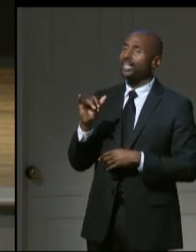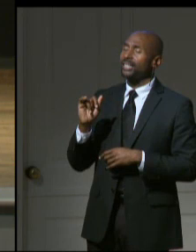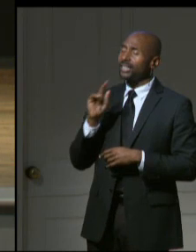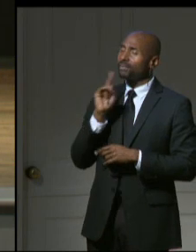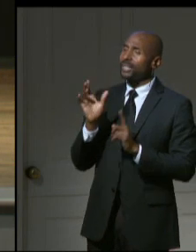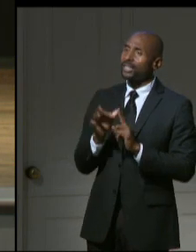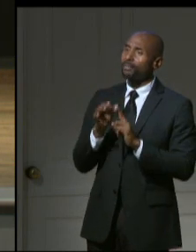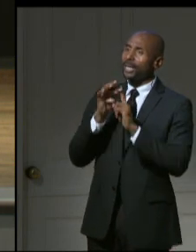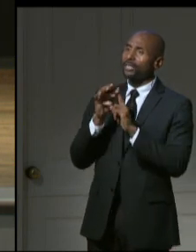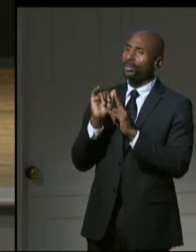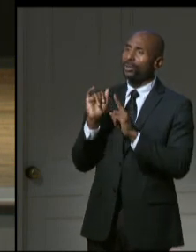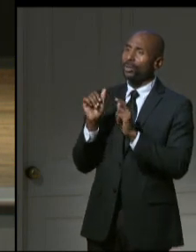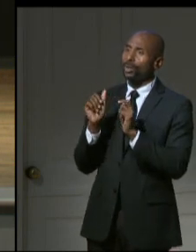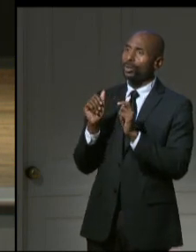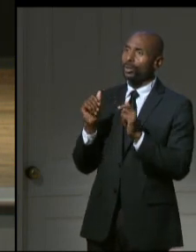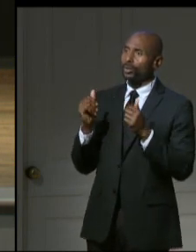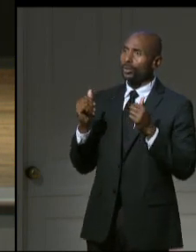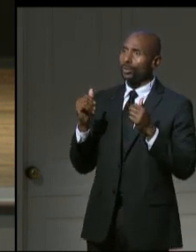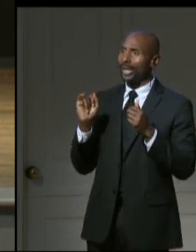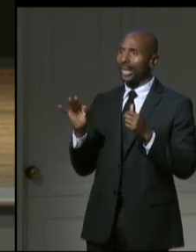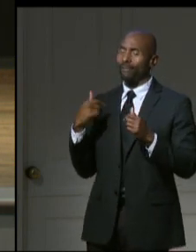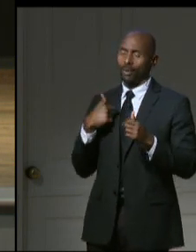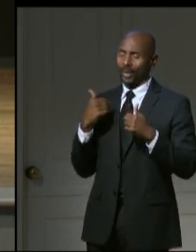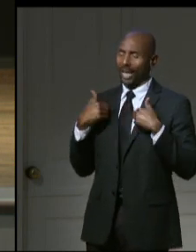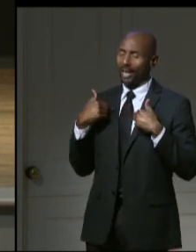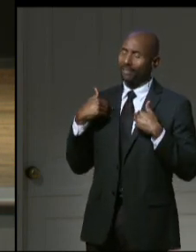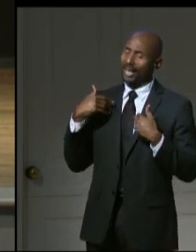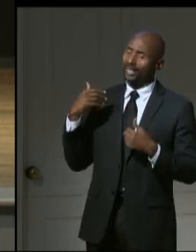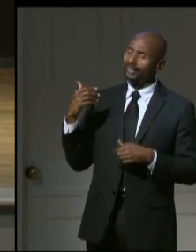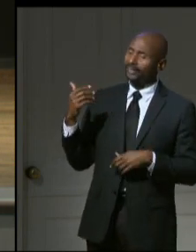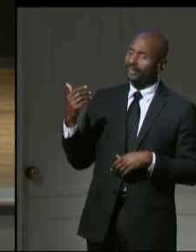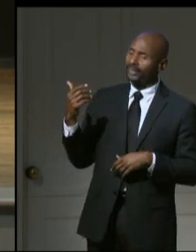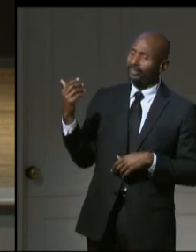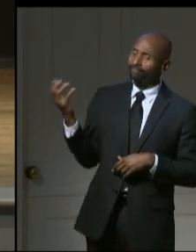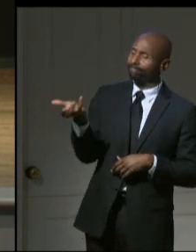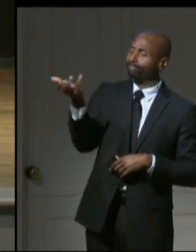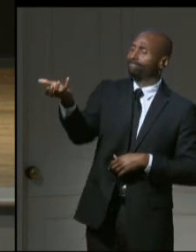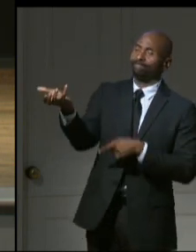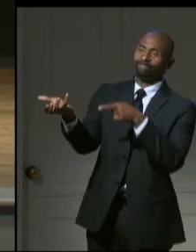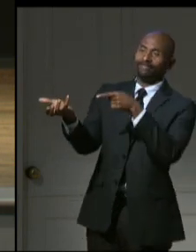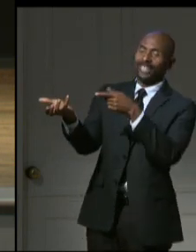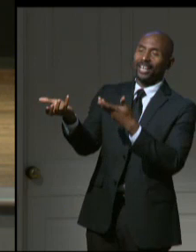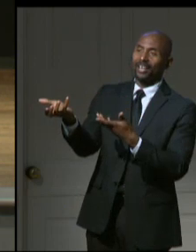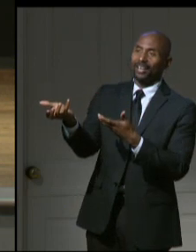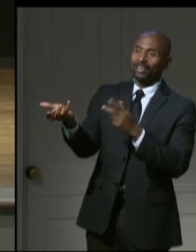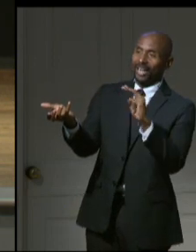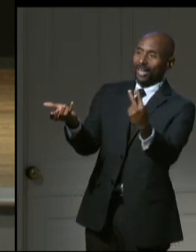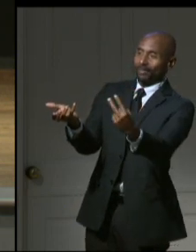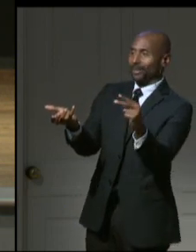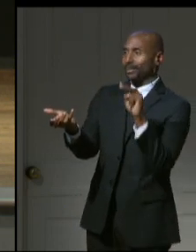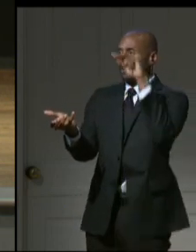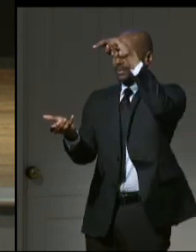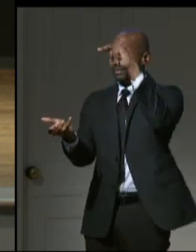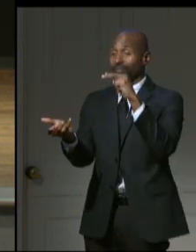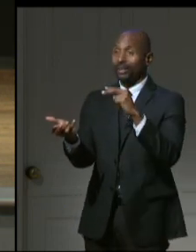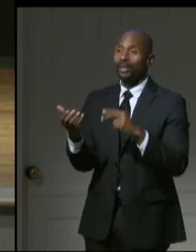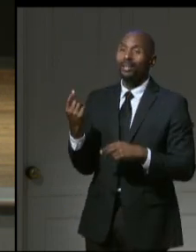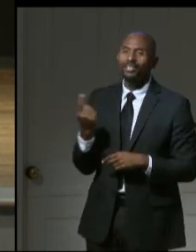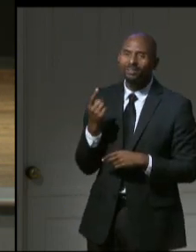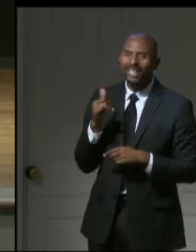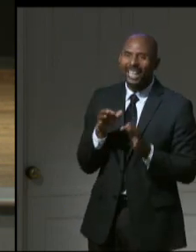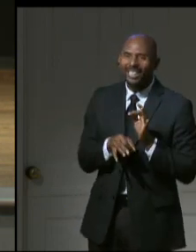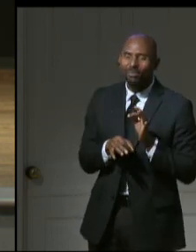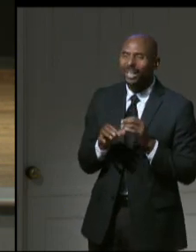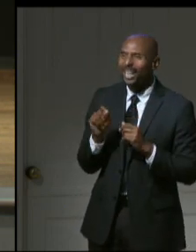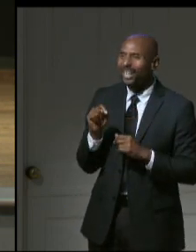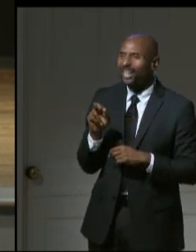there. Like something as simple as a Triceratops skull. You know, I showed that to my 8-year-old, and I put